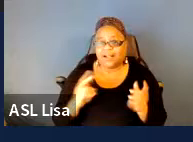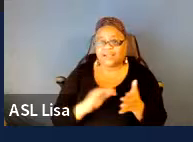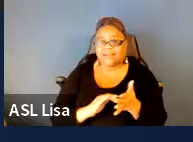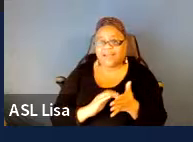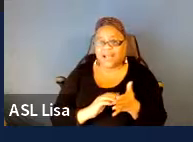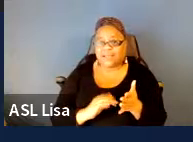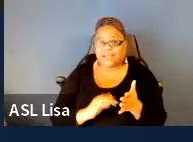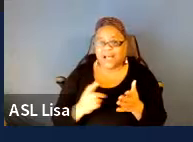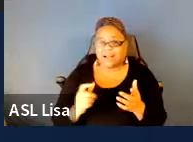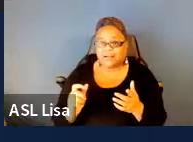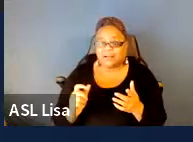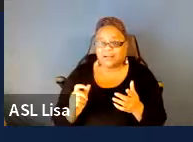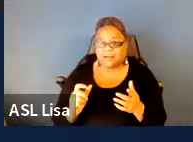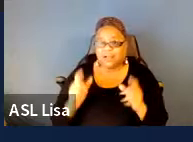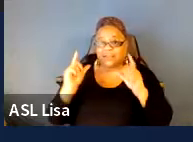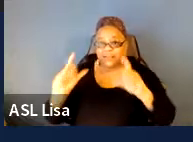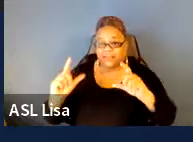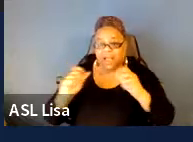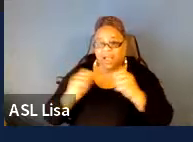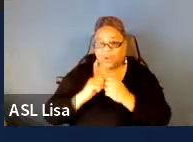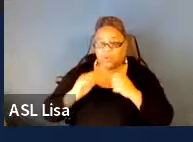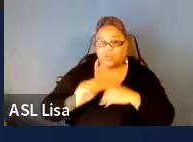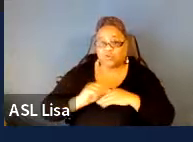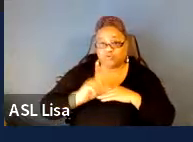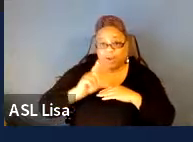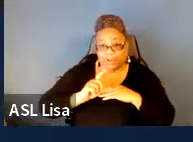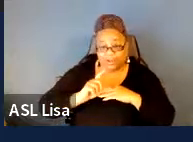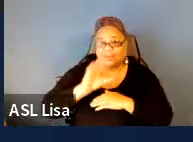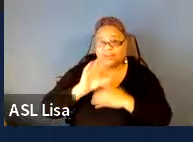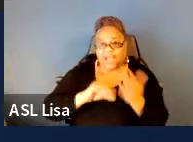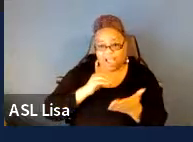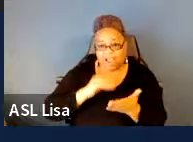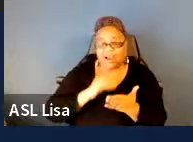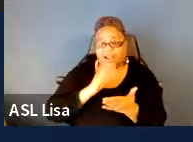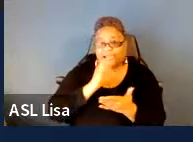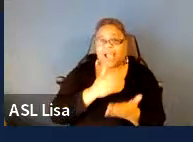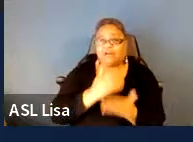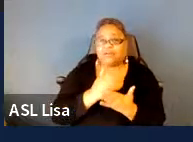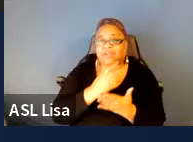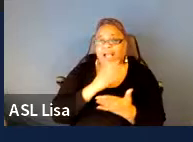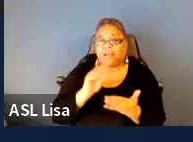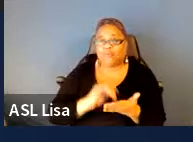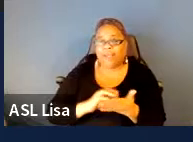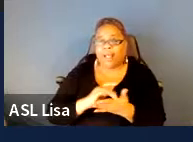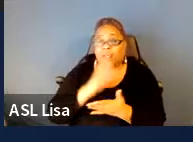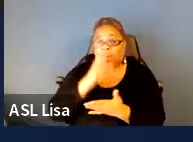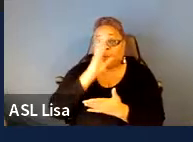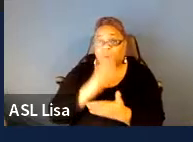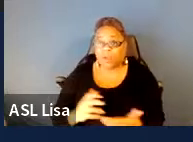sign with raised characters and Braille to meet the requirements.